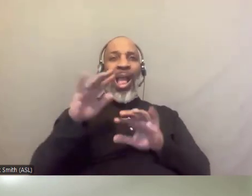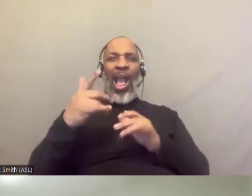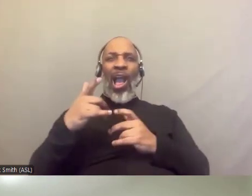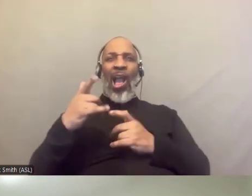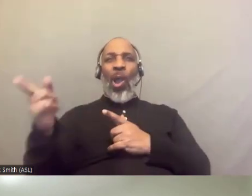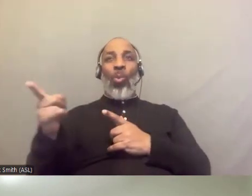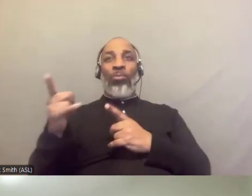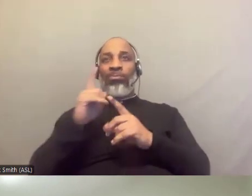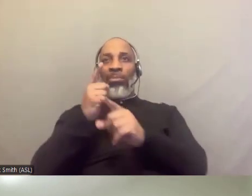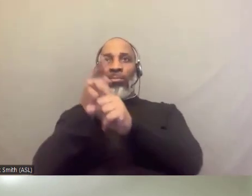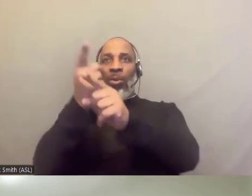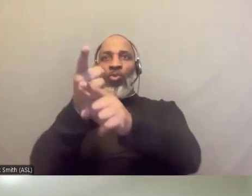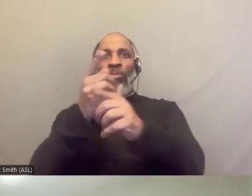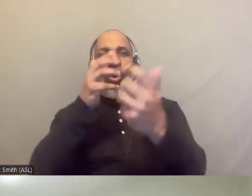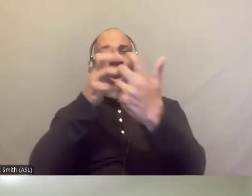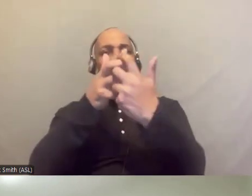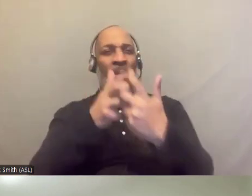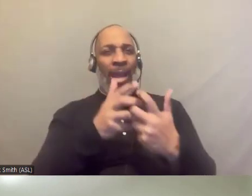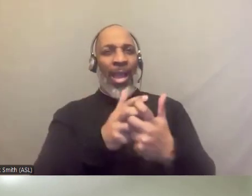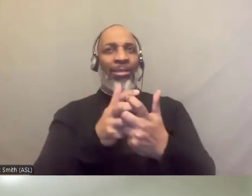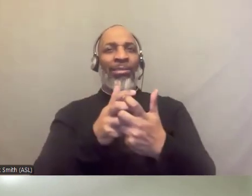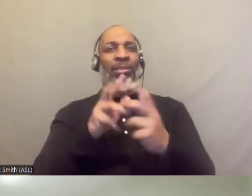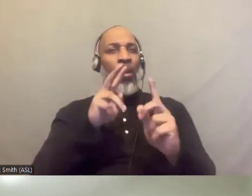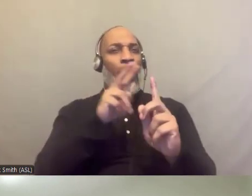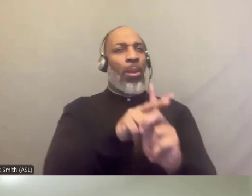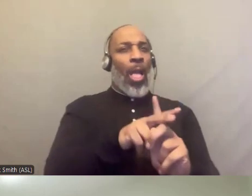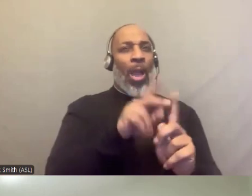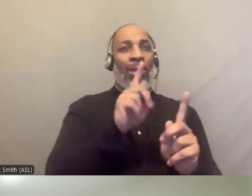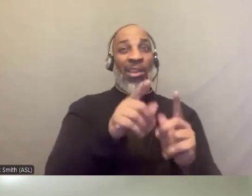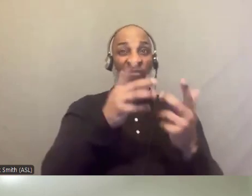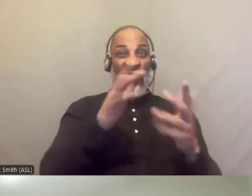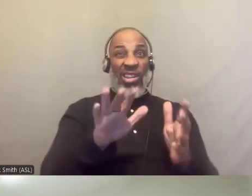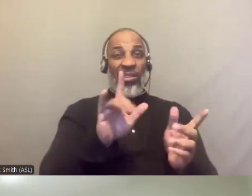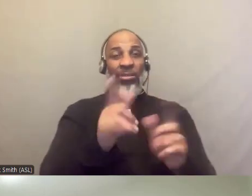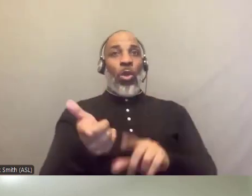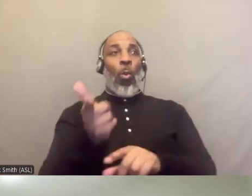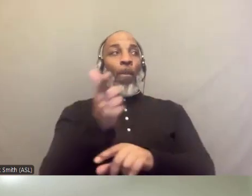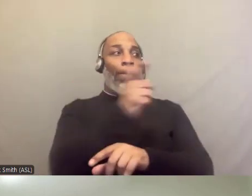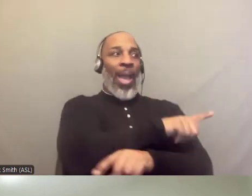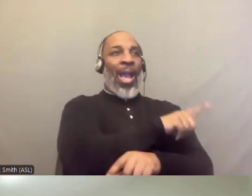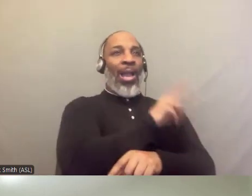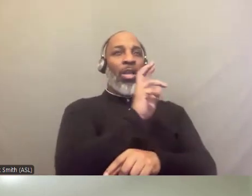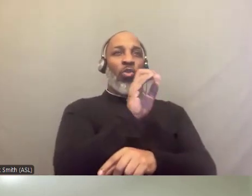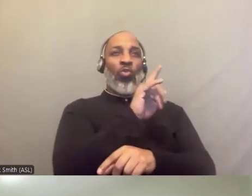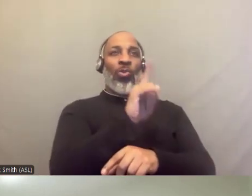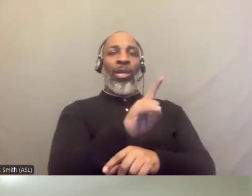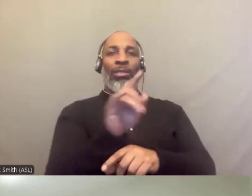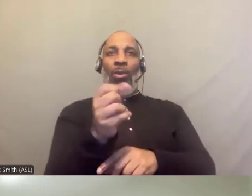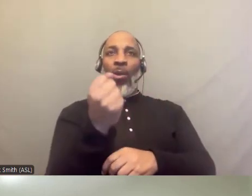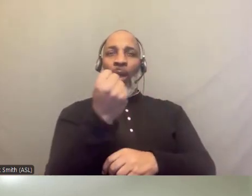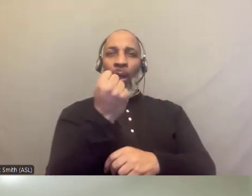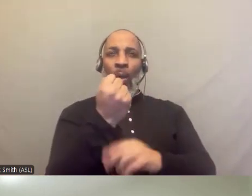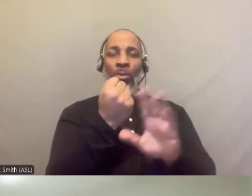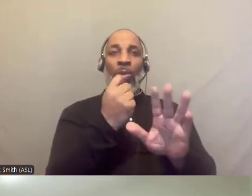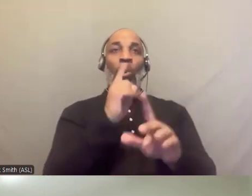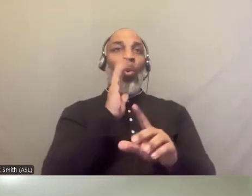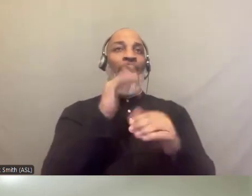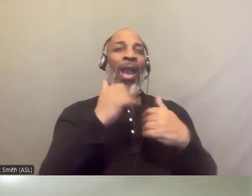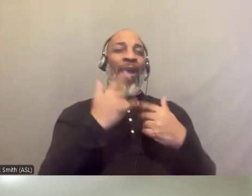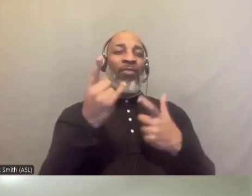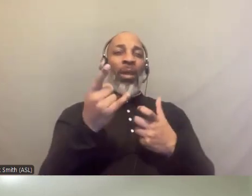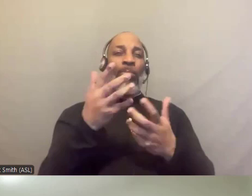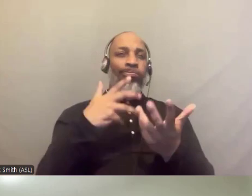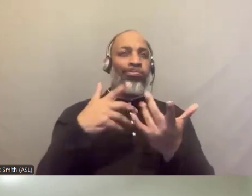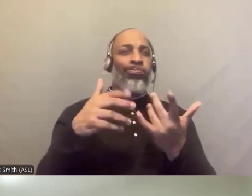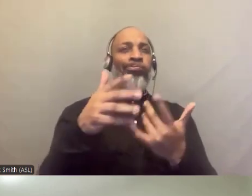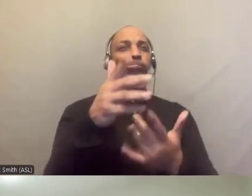law impacts that process. After that, it'll go back to Riz. But hang on to your seats. We are going to have some interactive